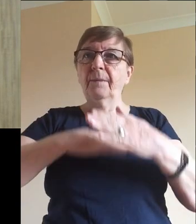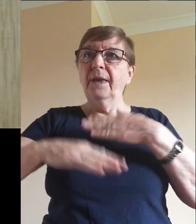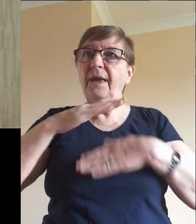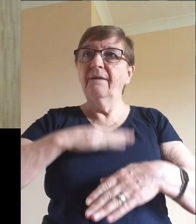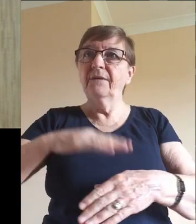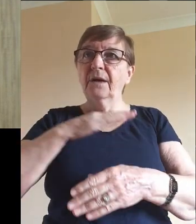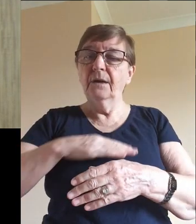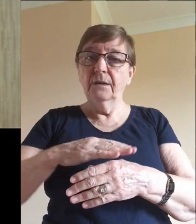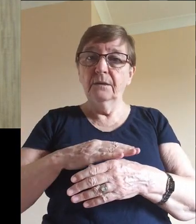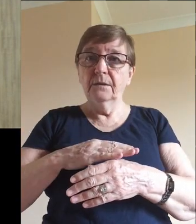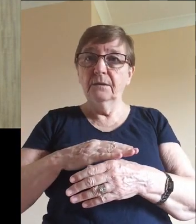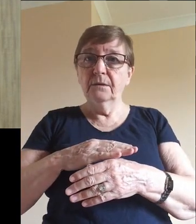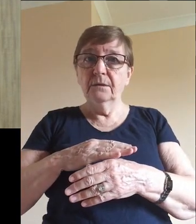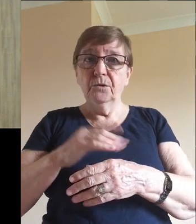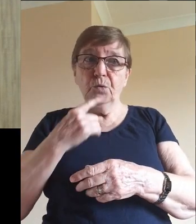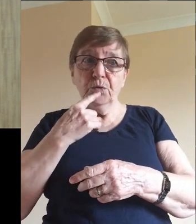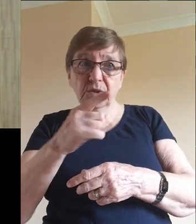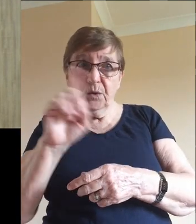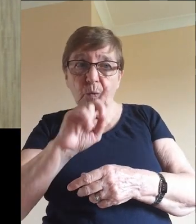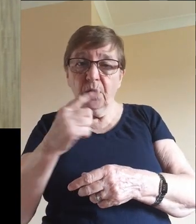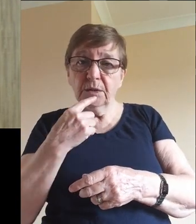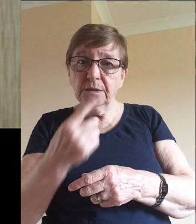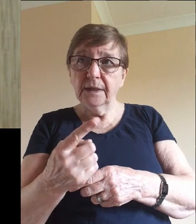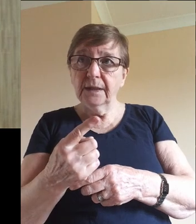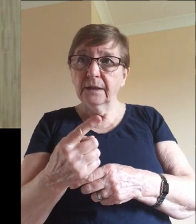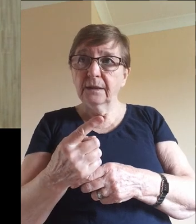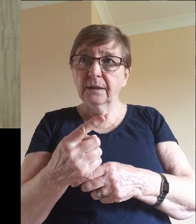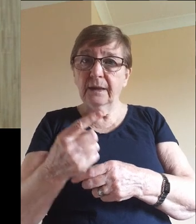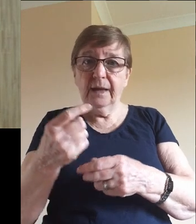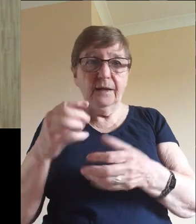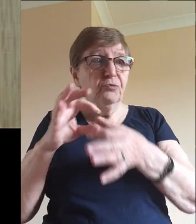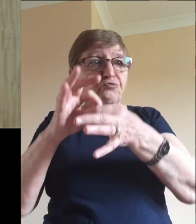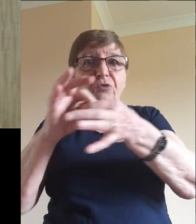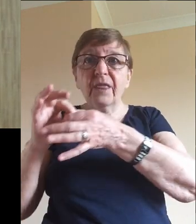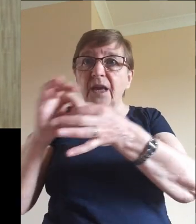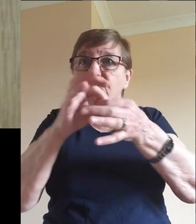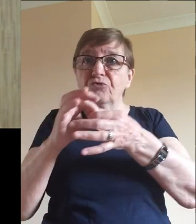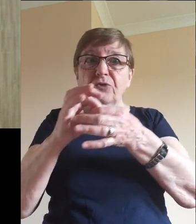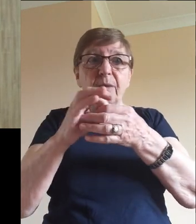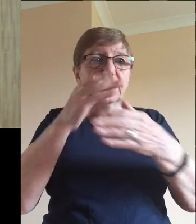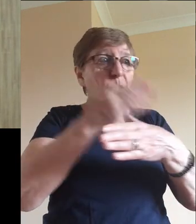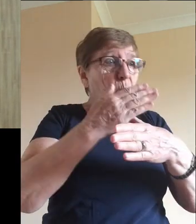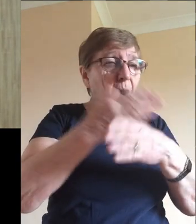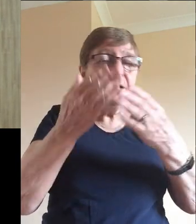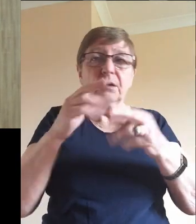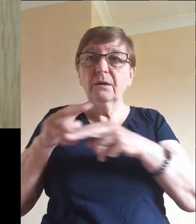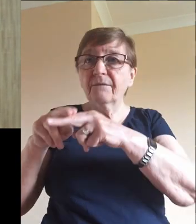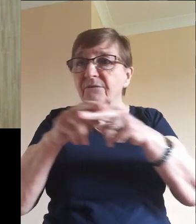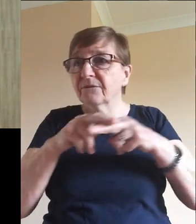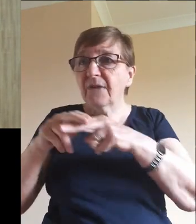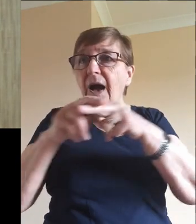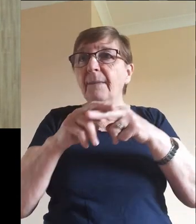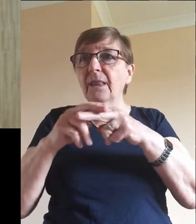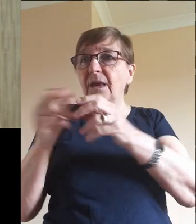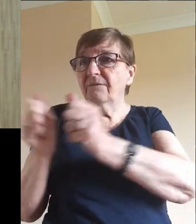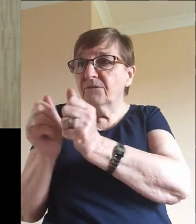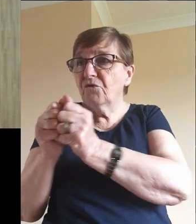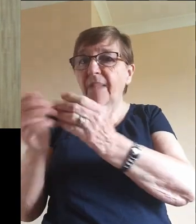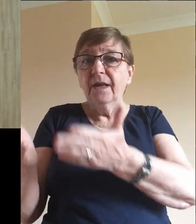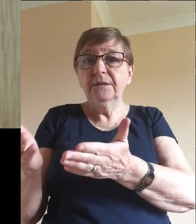You see what he's saying? In these ordinary, everyday relationships at work, in the family, or amongst people among whom we mix,